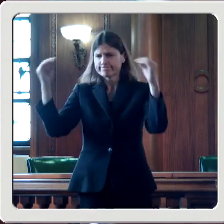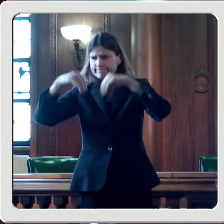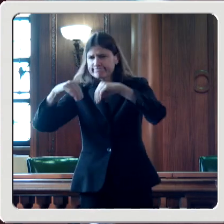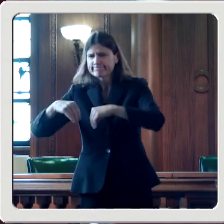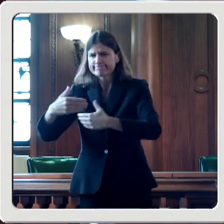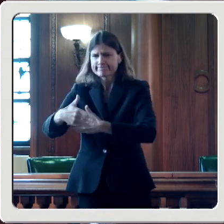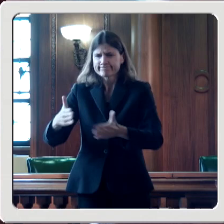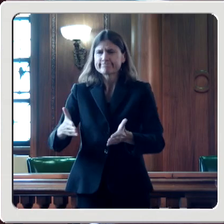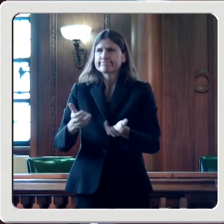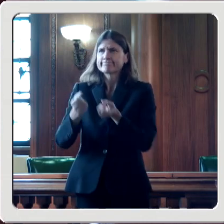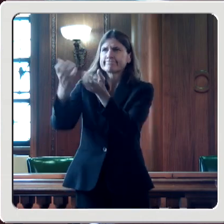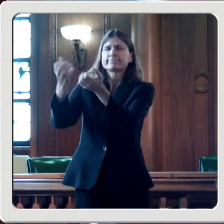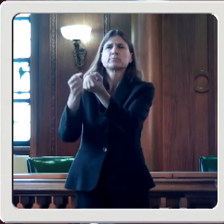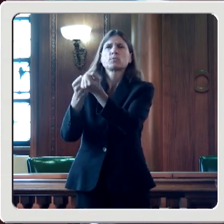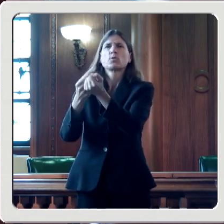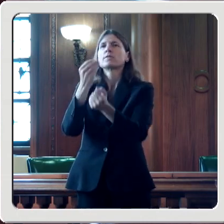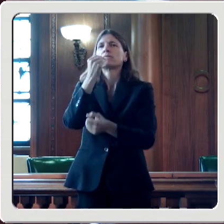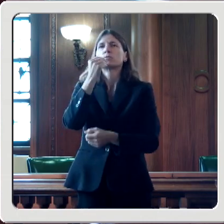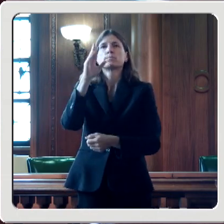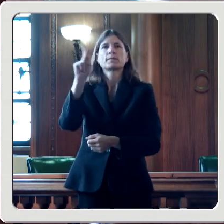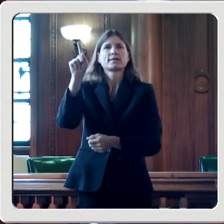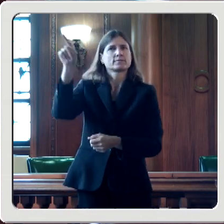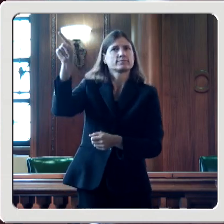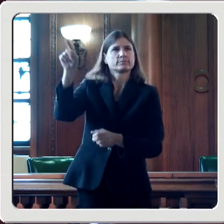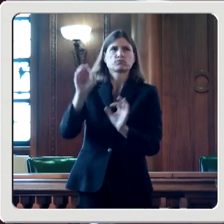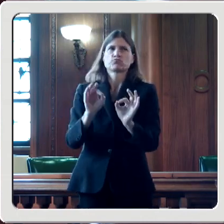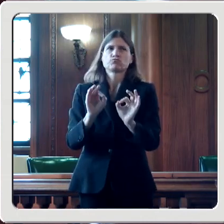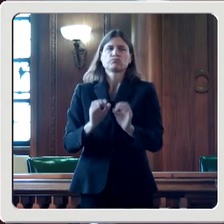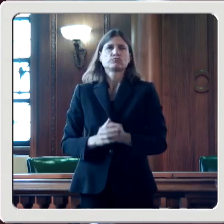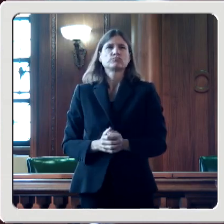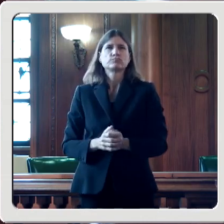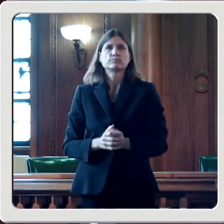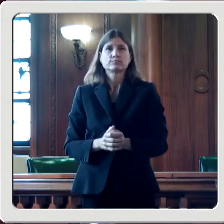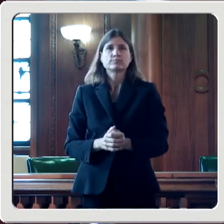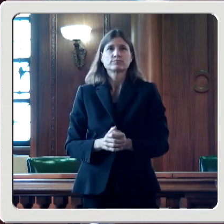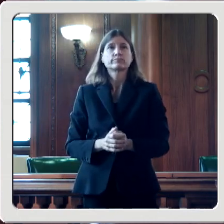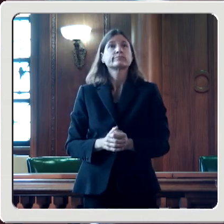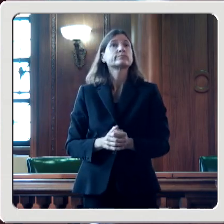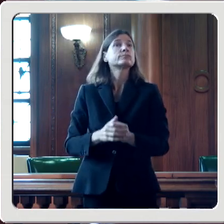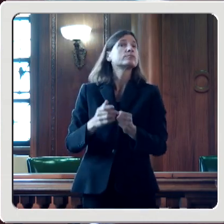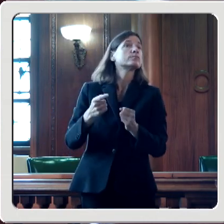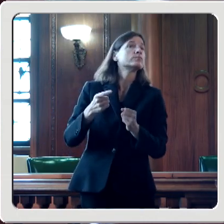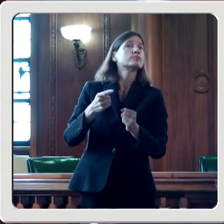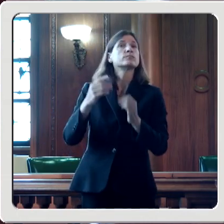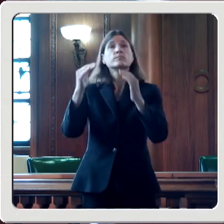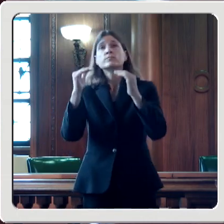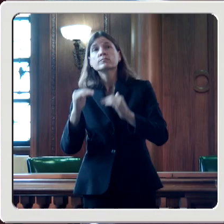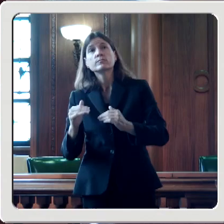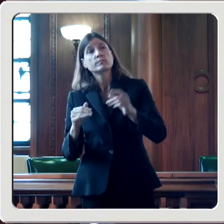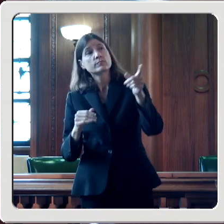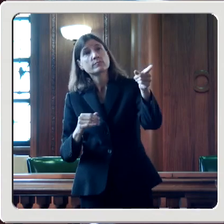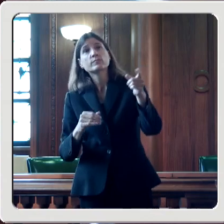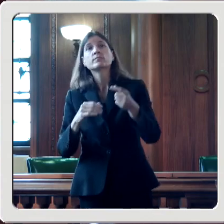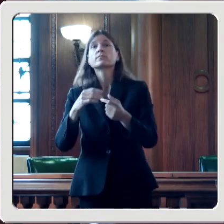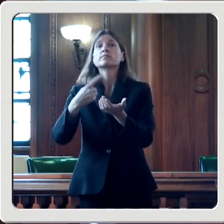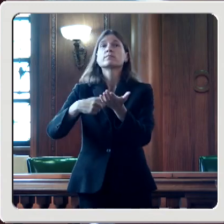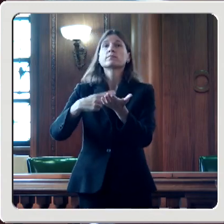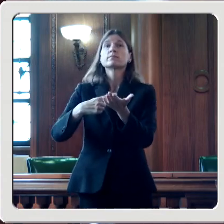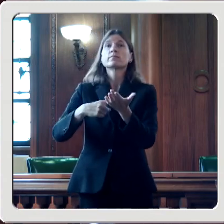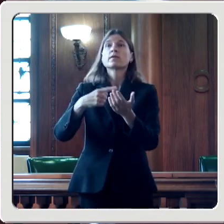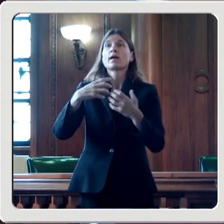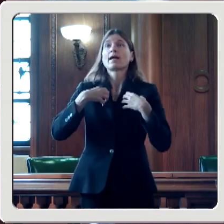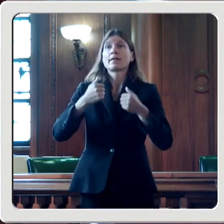Superintendent Warwick, Helen Calton-Harris, and Pat Sullivan will clarify for you. We sort of got 11th hour curveball